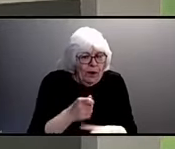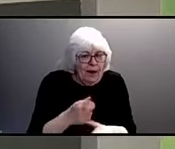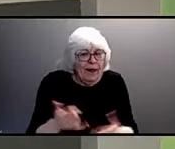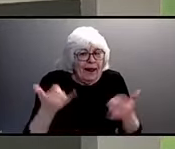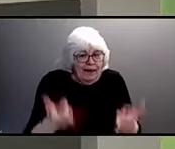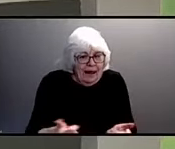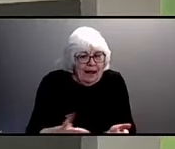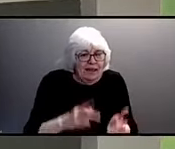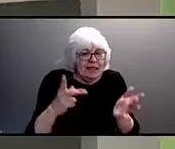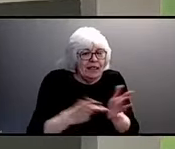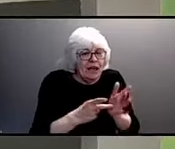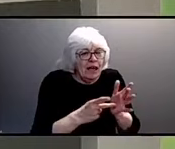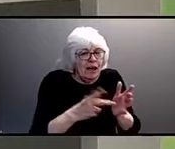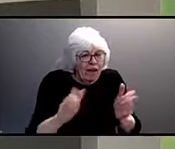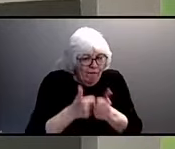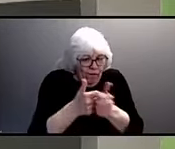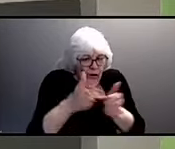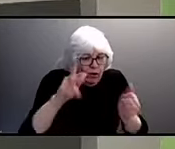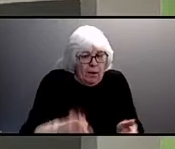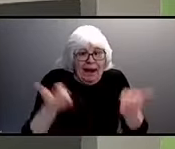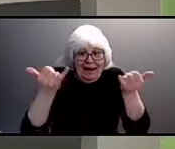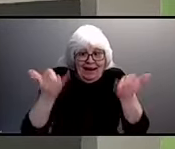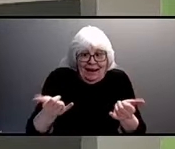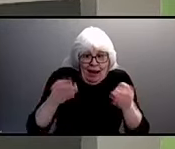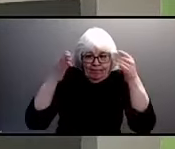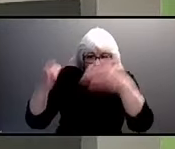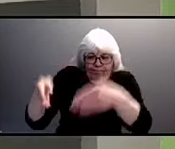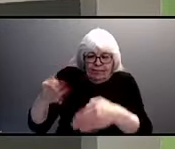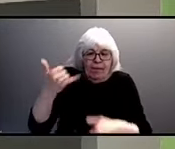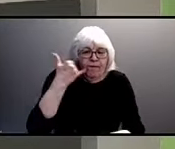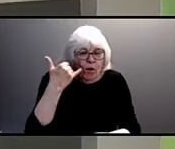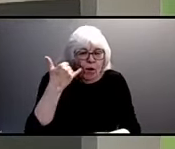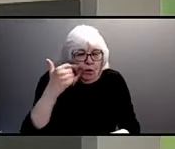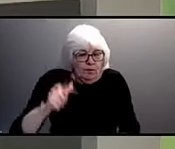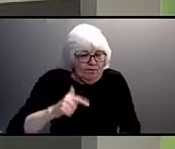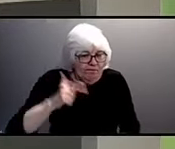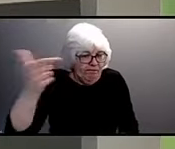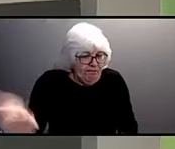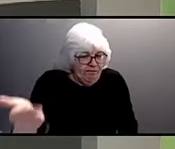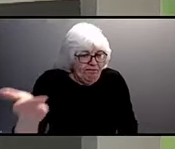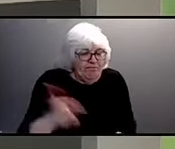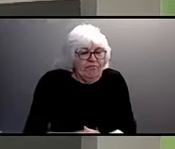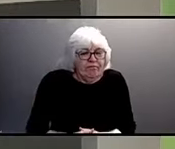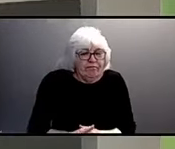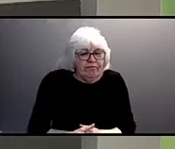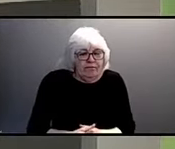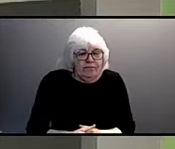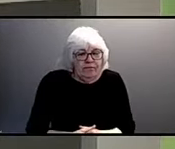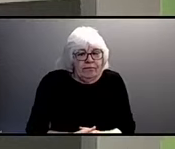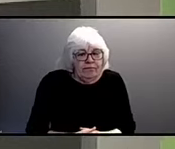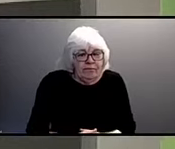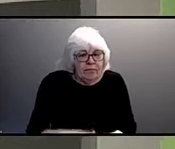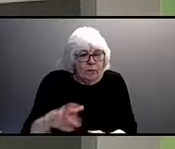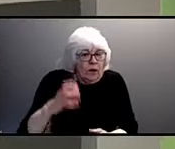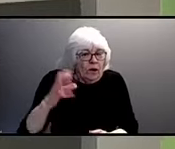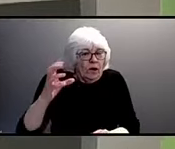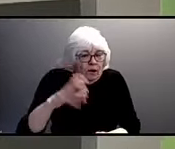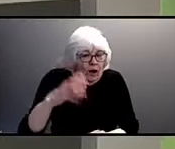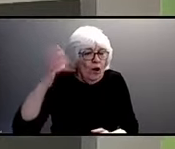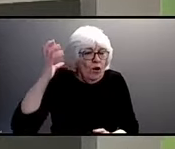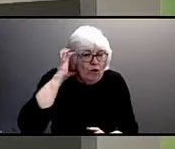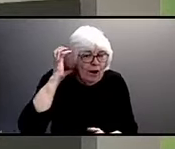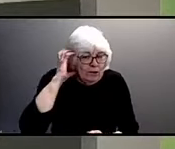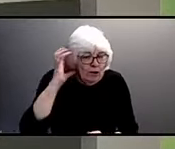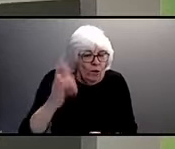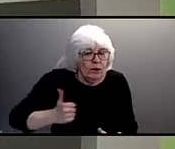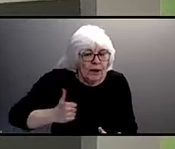the line, so I'd maybe turn to Adrian Blanc from Radio Canada to ask a question